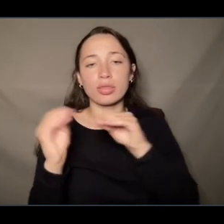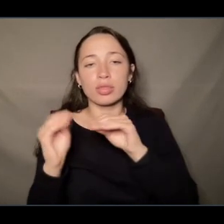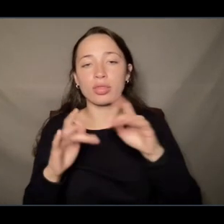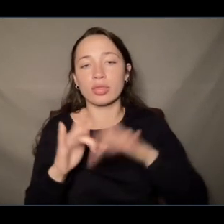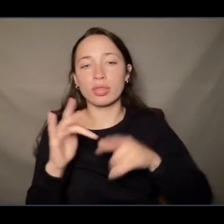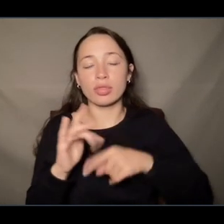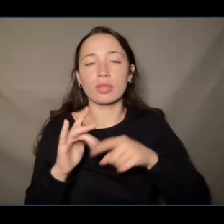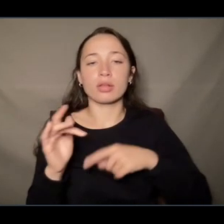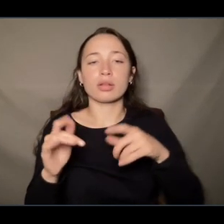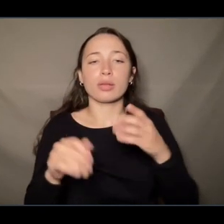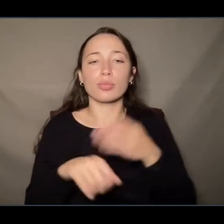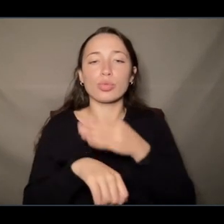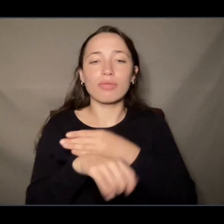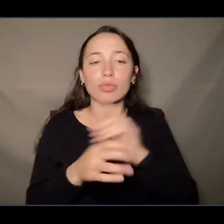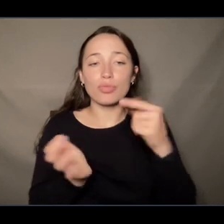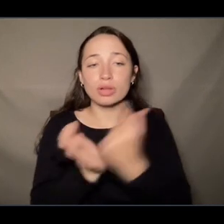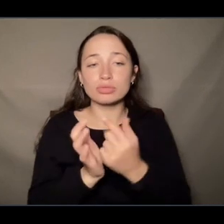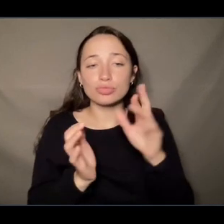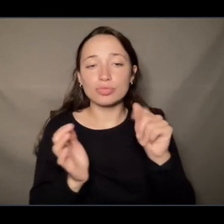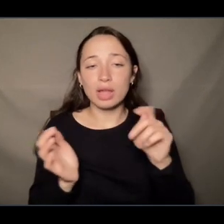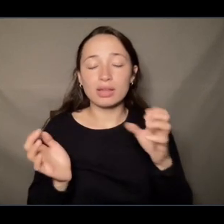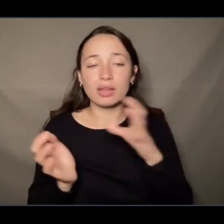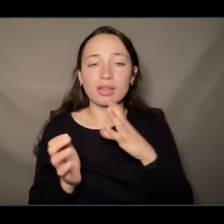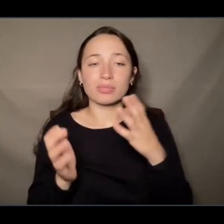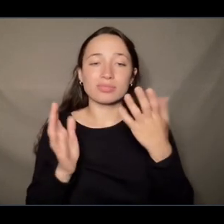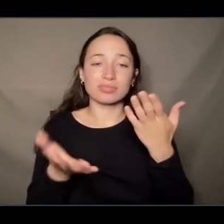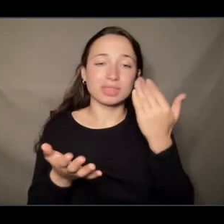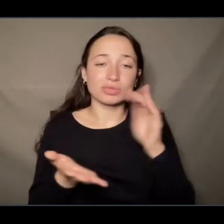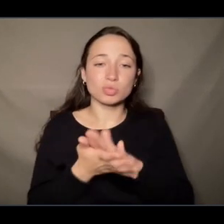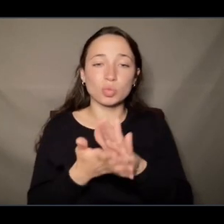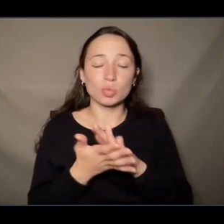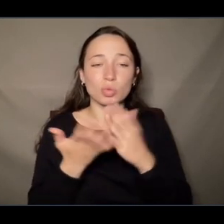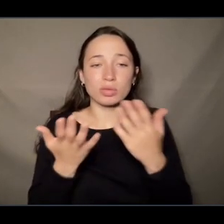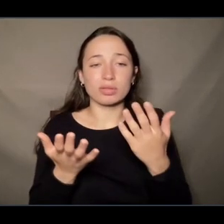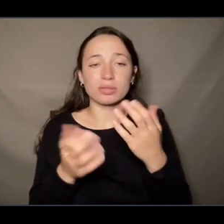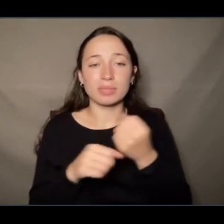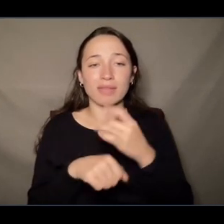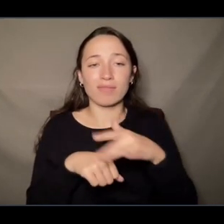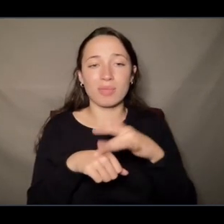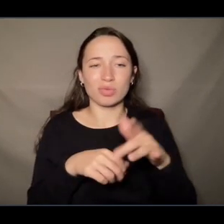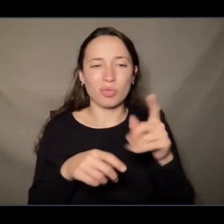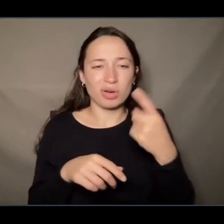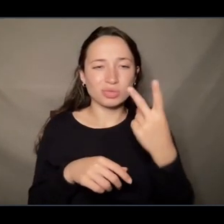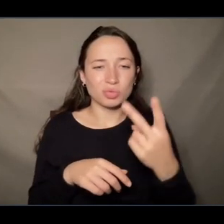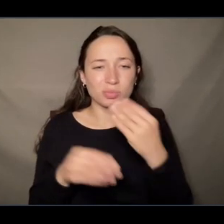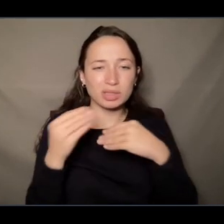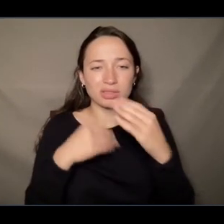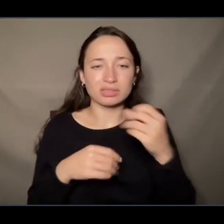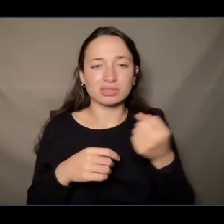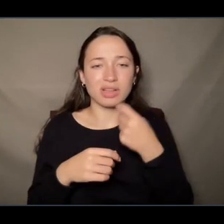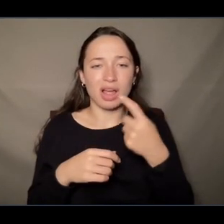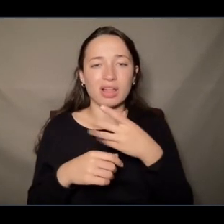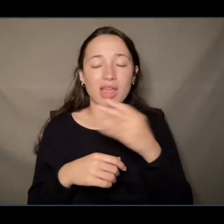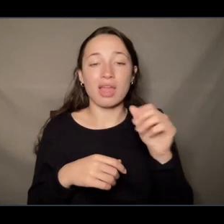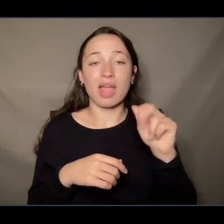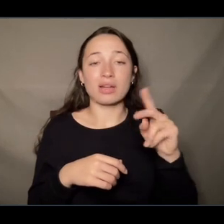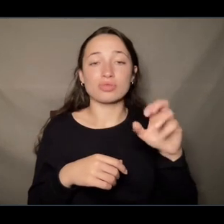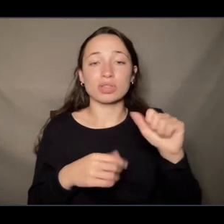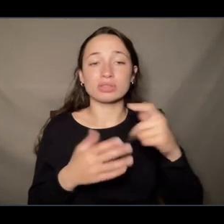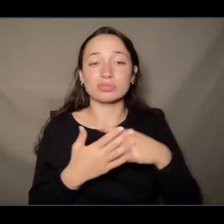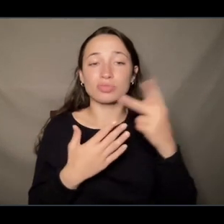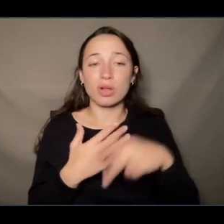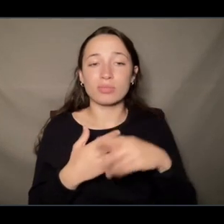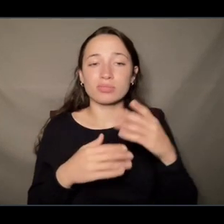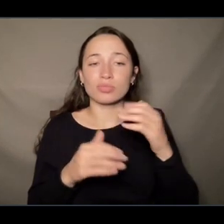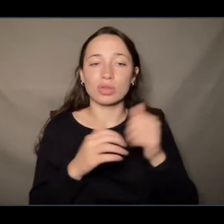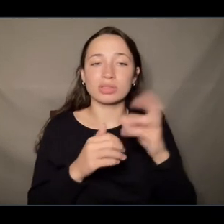graduation rates. Because the school schools make available two meals and a snack, and Andrea's program with 68